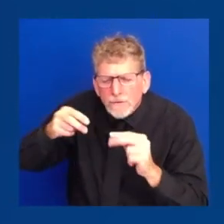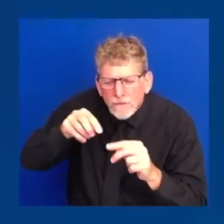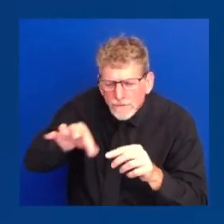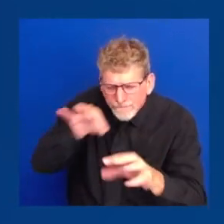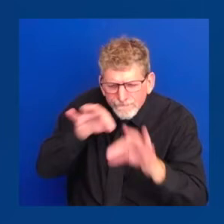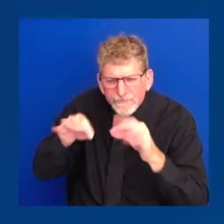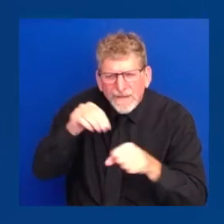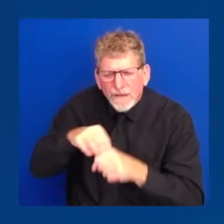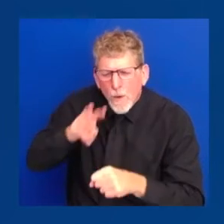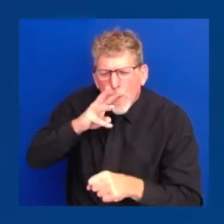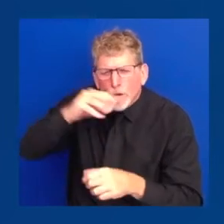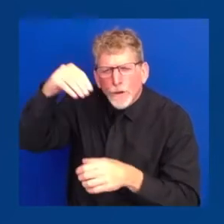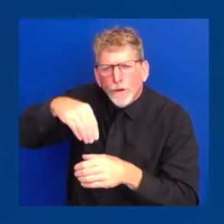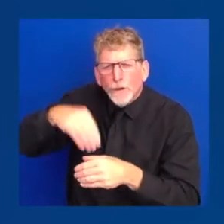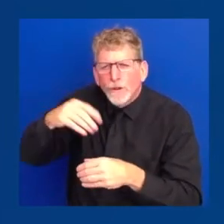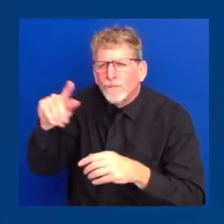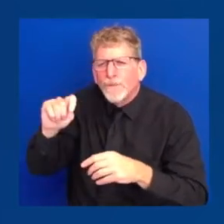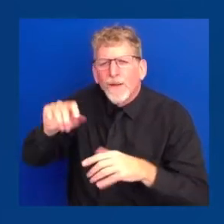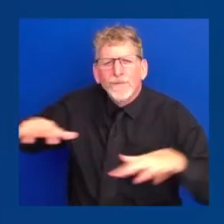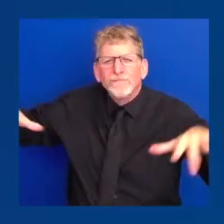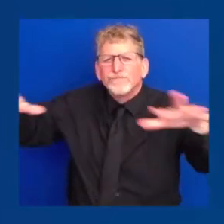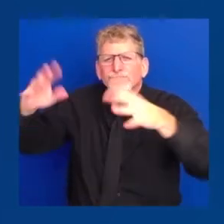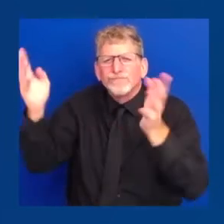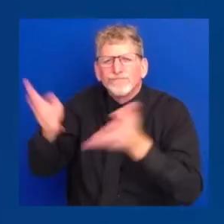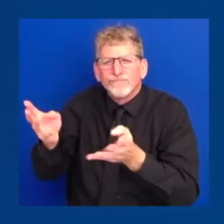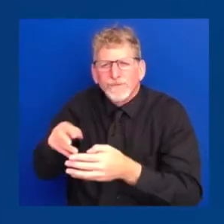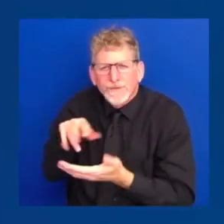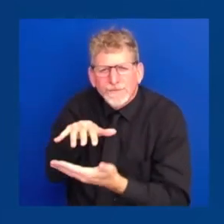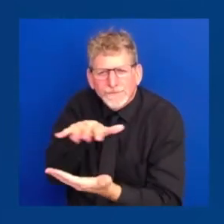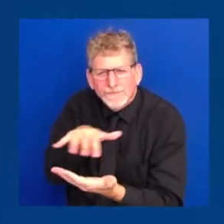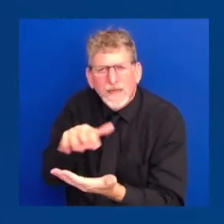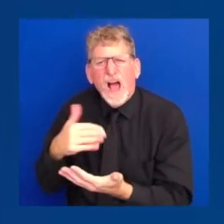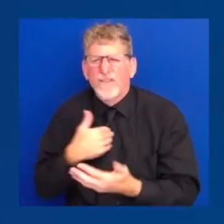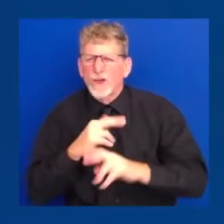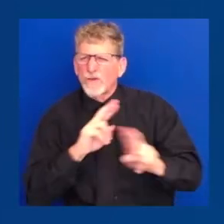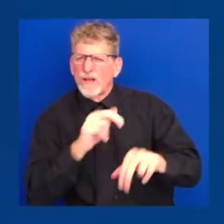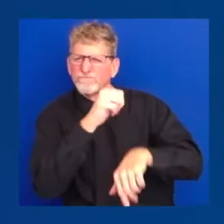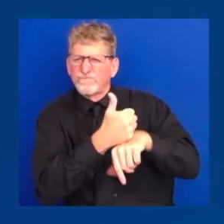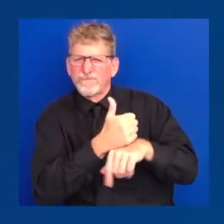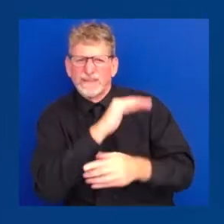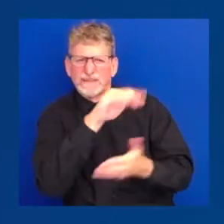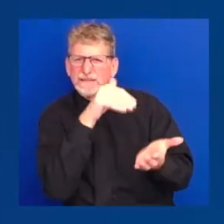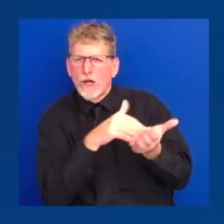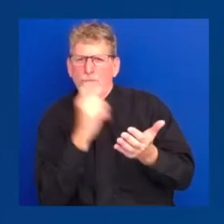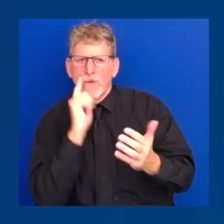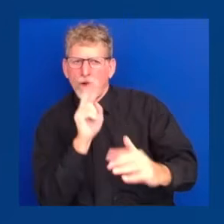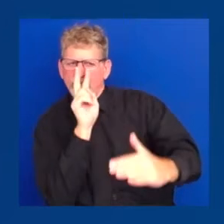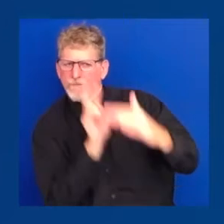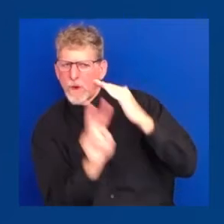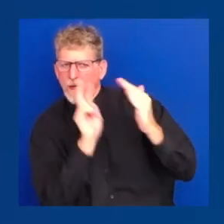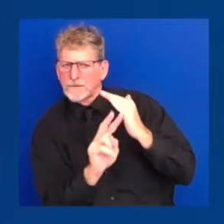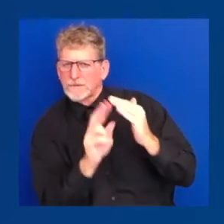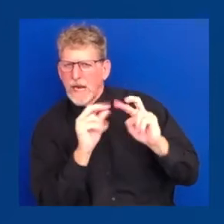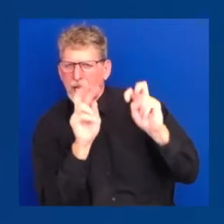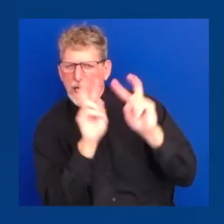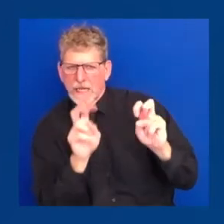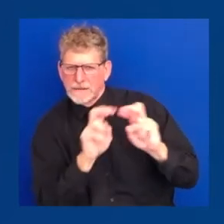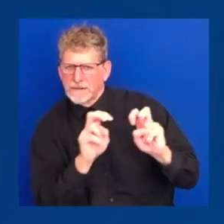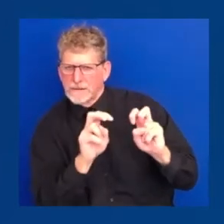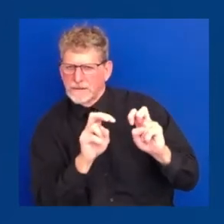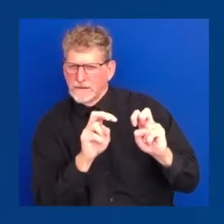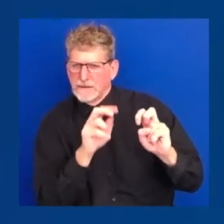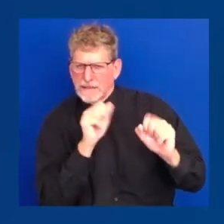for Forecasting and Analytics, which is designed to forecast and model emerging health threats and to help inform public health